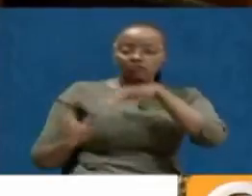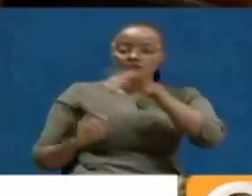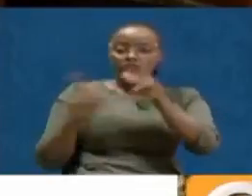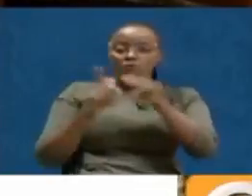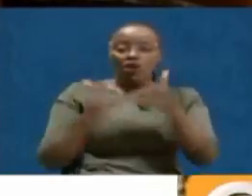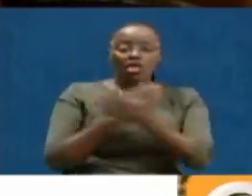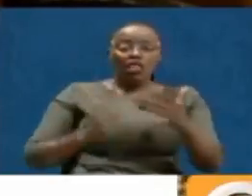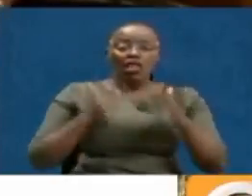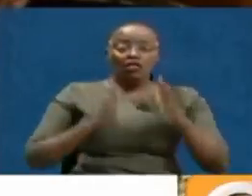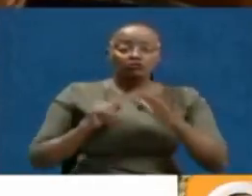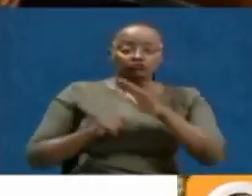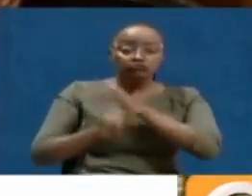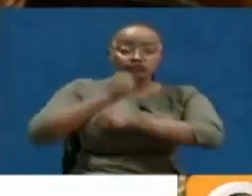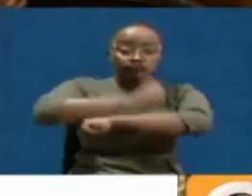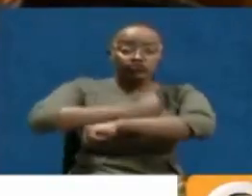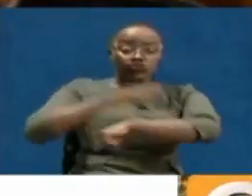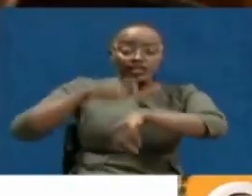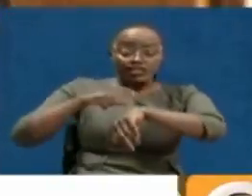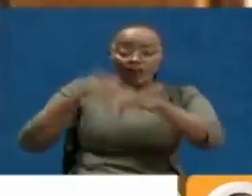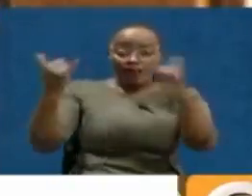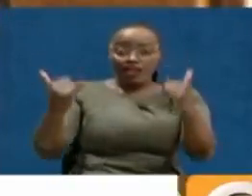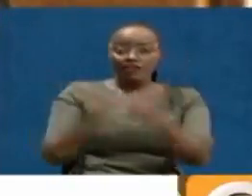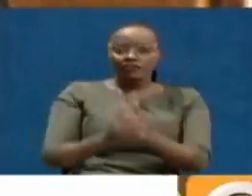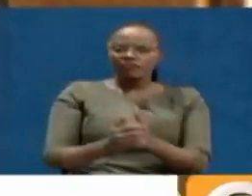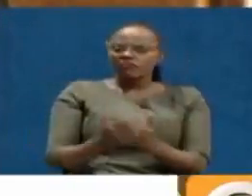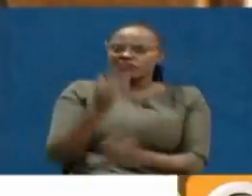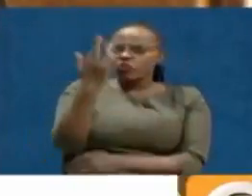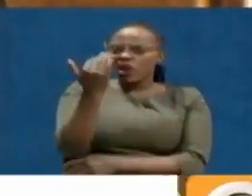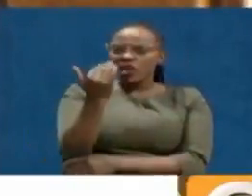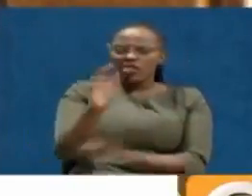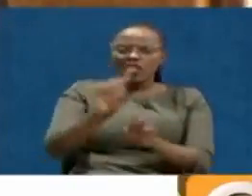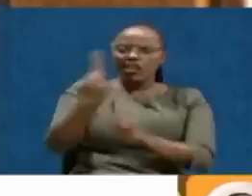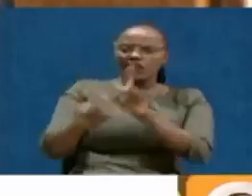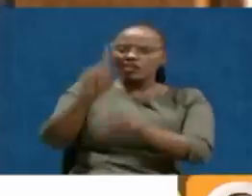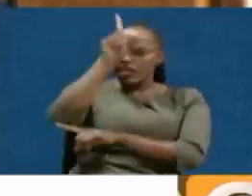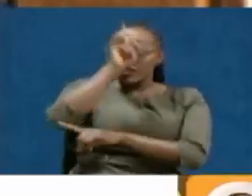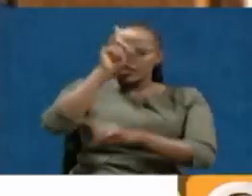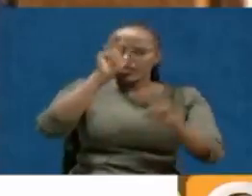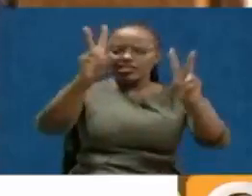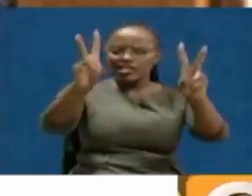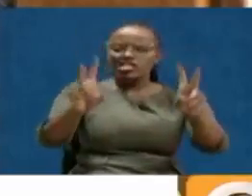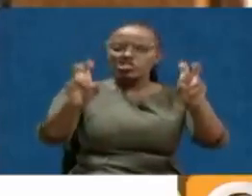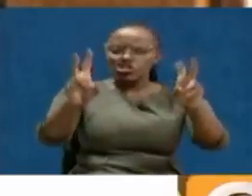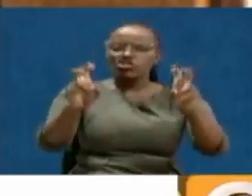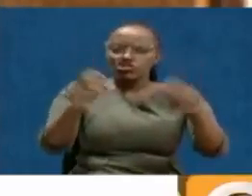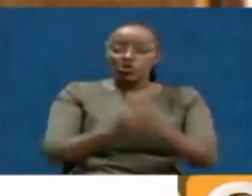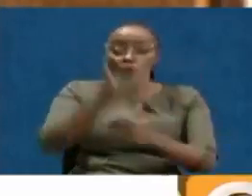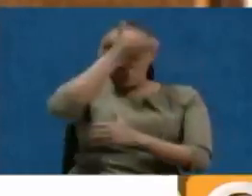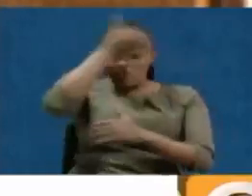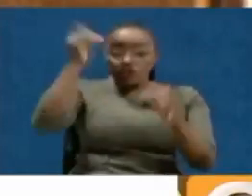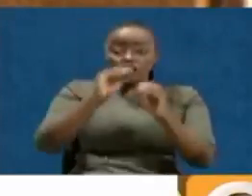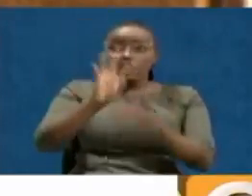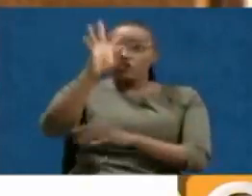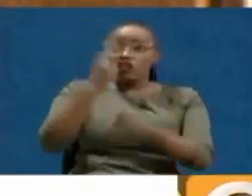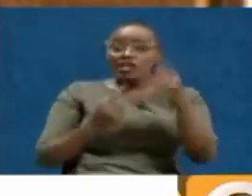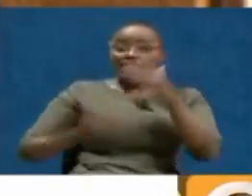any guests inside schools this term. This is because the examination matter is a very serious matter. Let us not forget that only